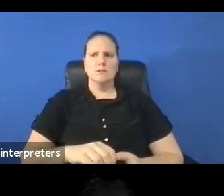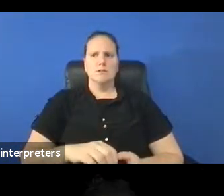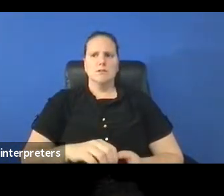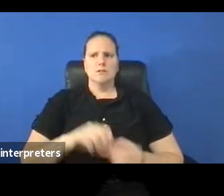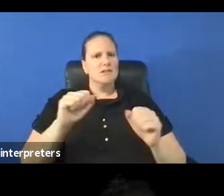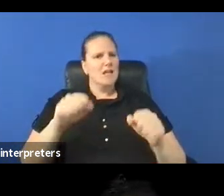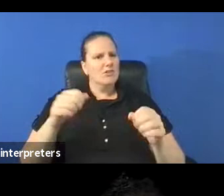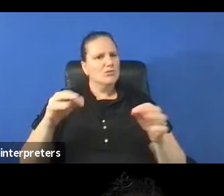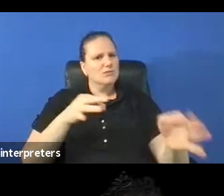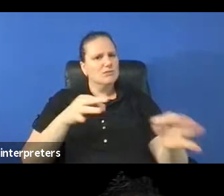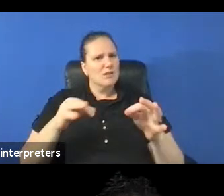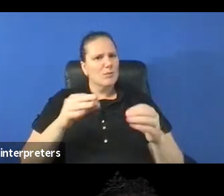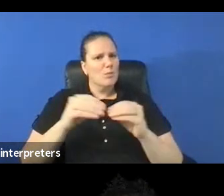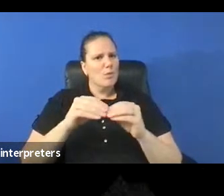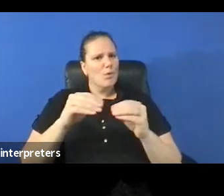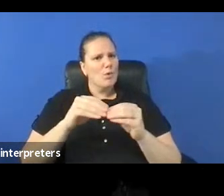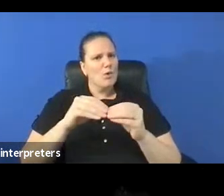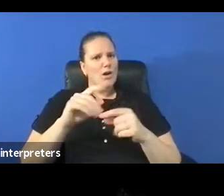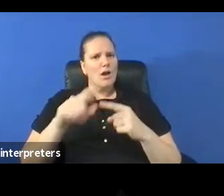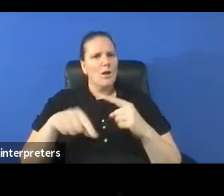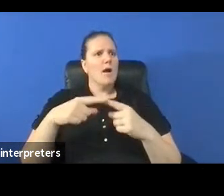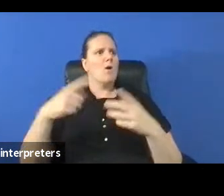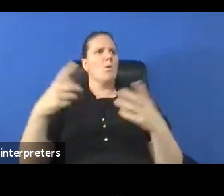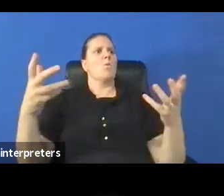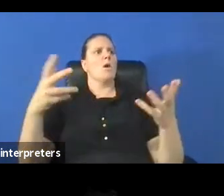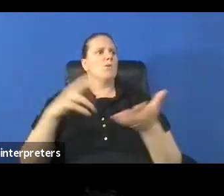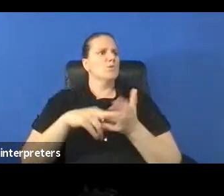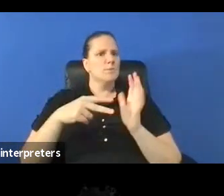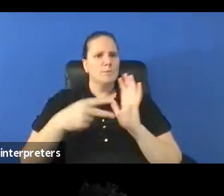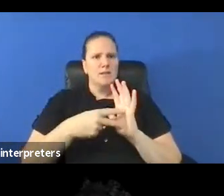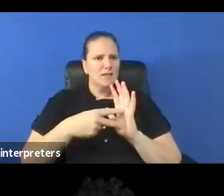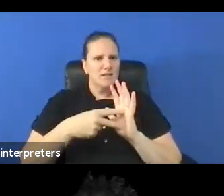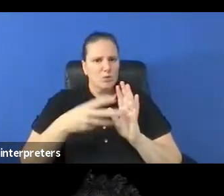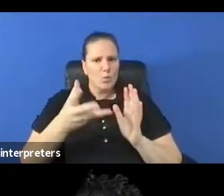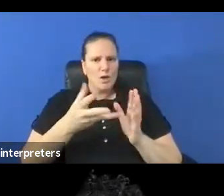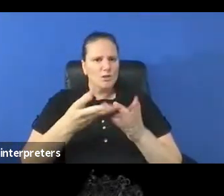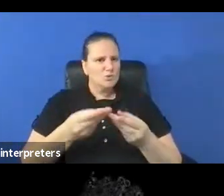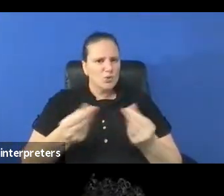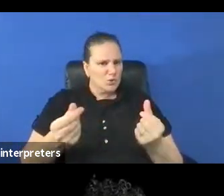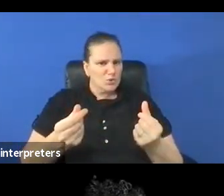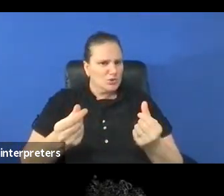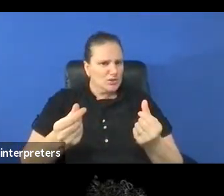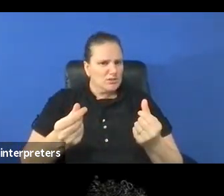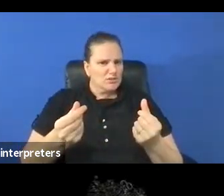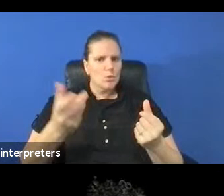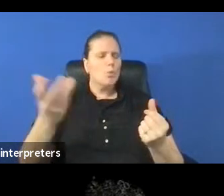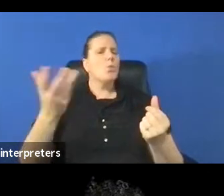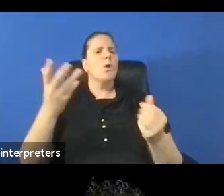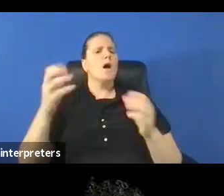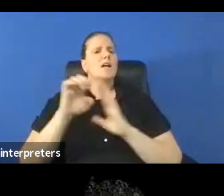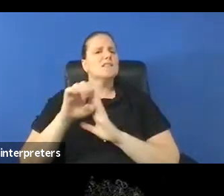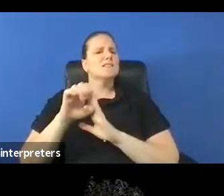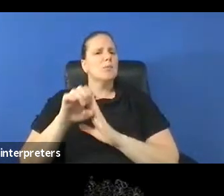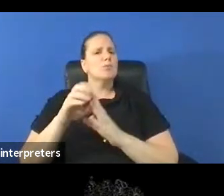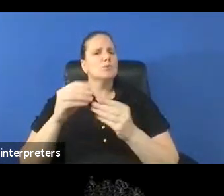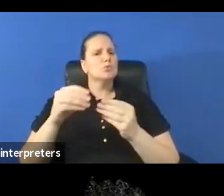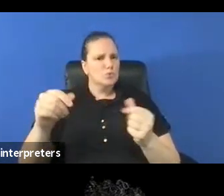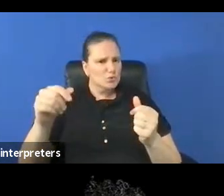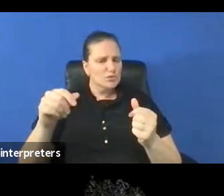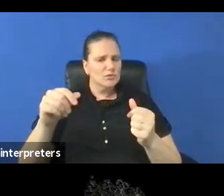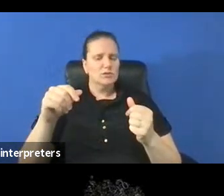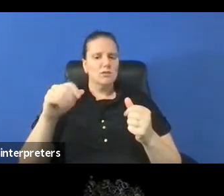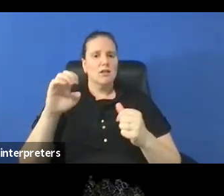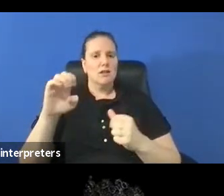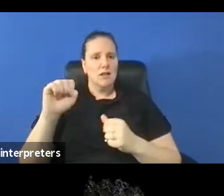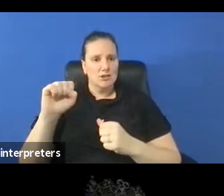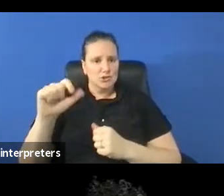talk a little bit more about what exactly you mean by that? Like, what solutions, like, what are some examples of solutions that the ESG